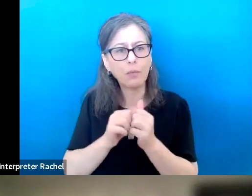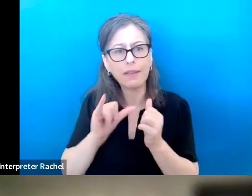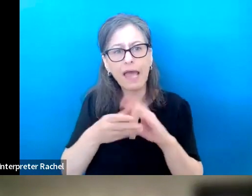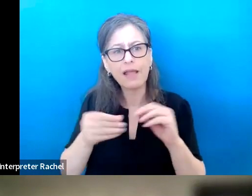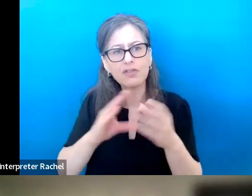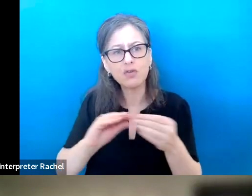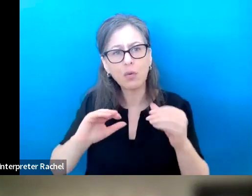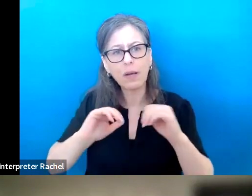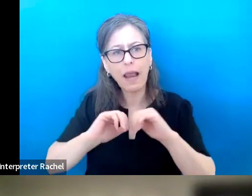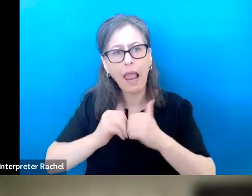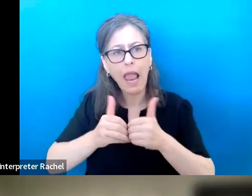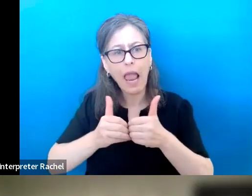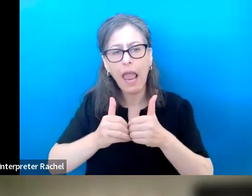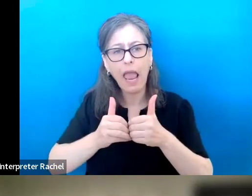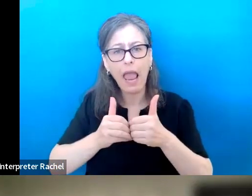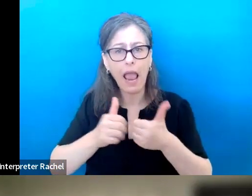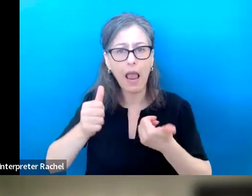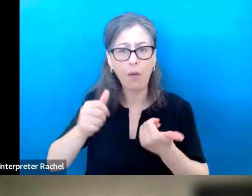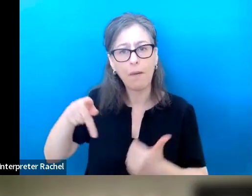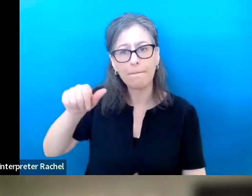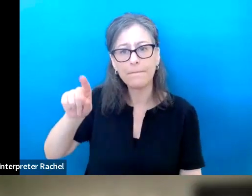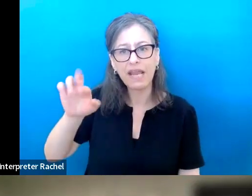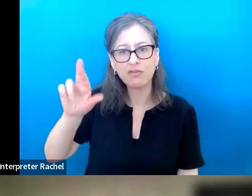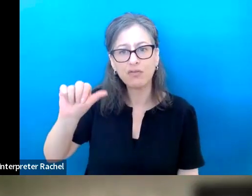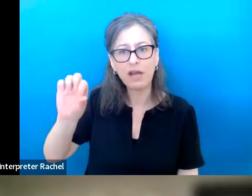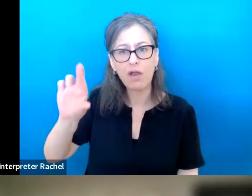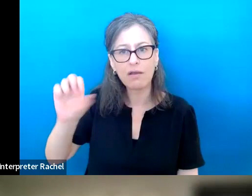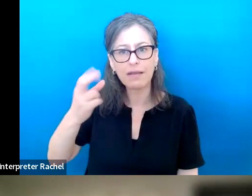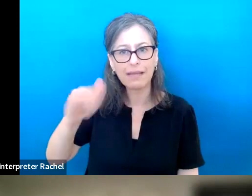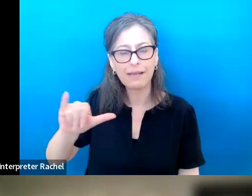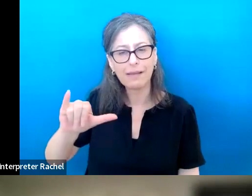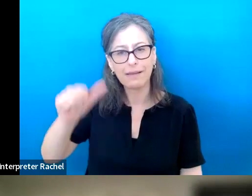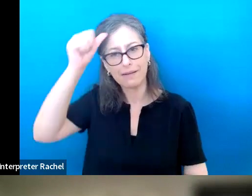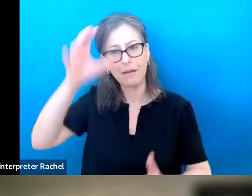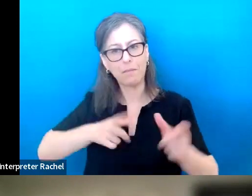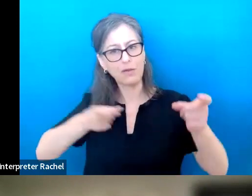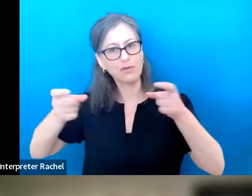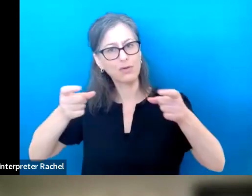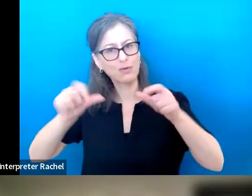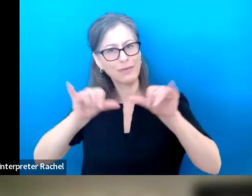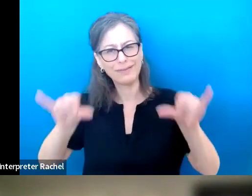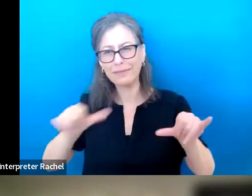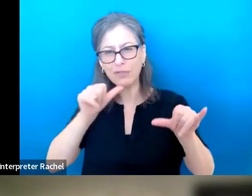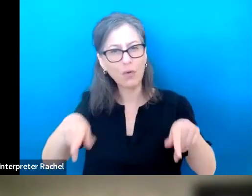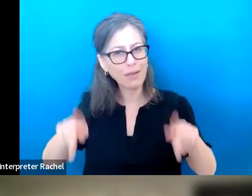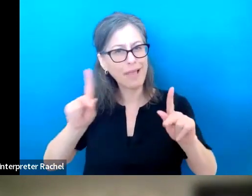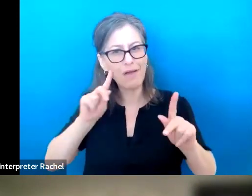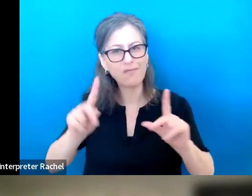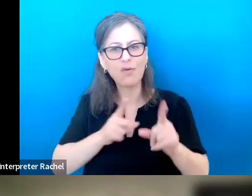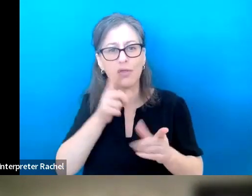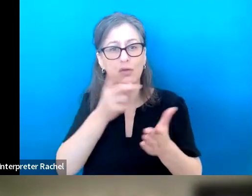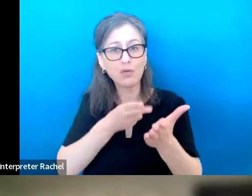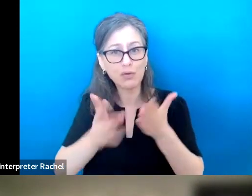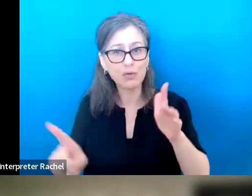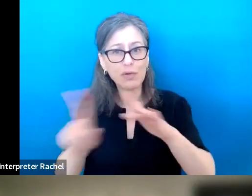of how the patriarchy and the system don't allow for the truth to